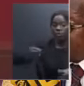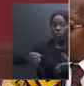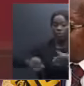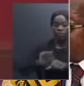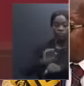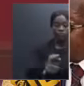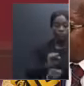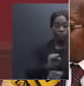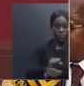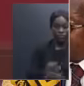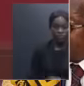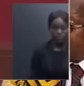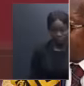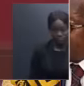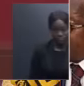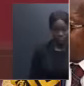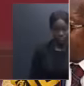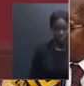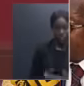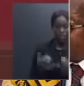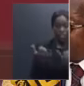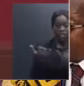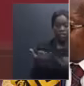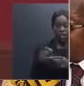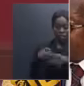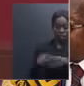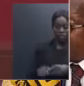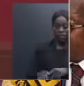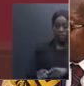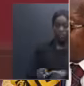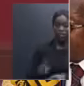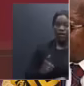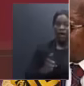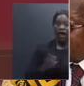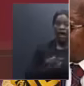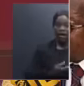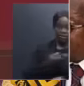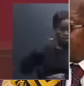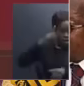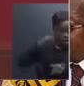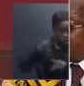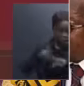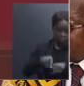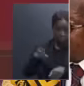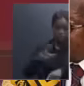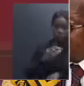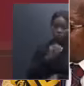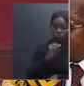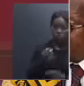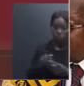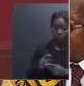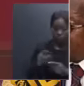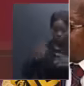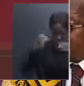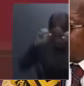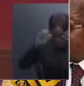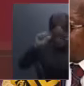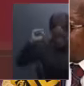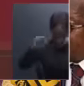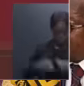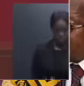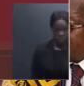That is left for us to confirm or disagree with His Excellency in this one. Mr.